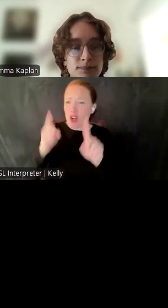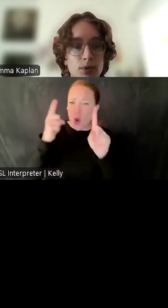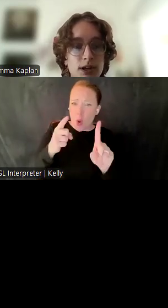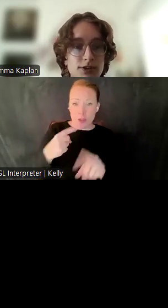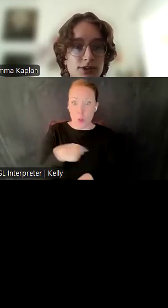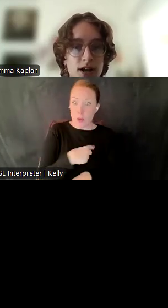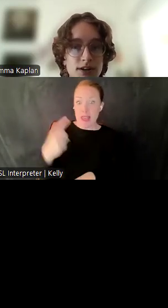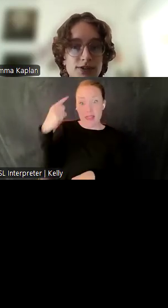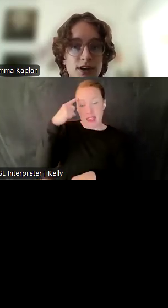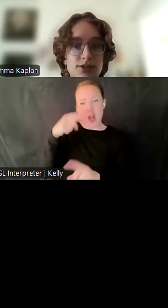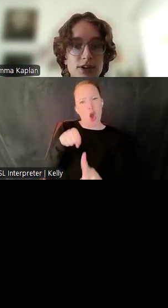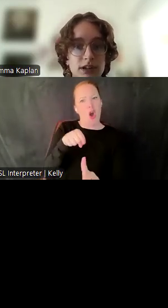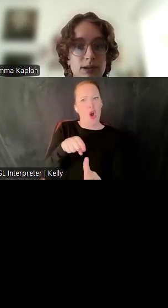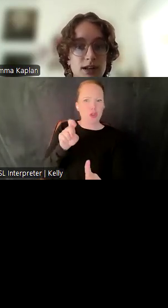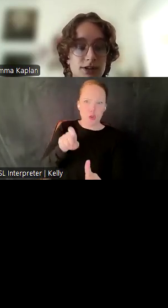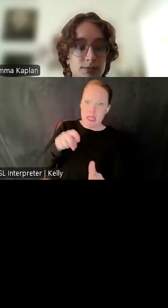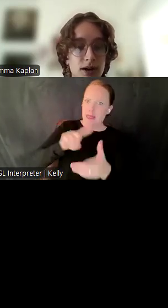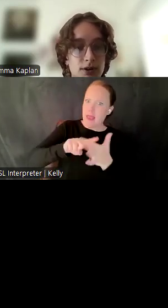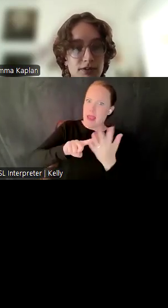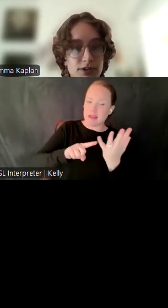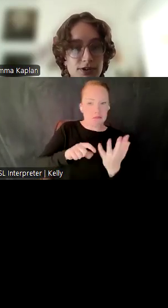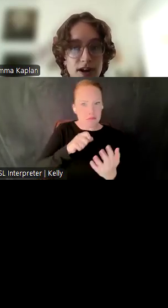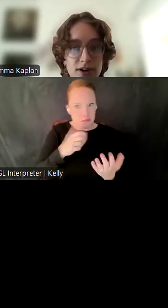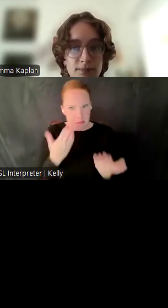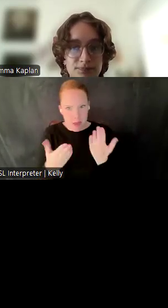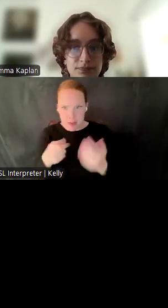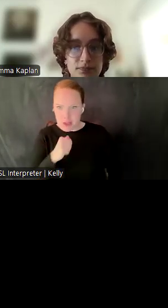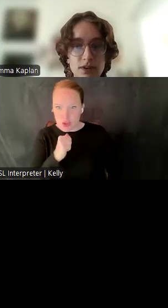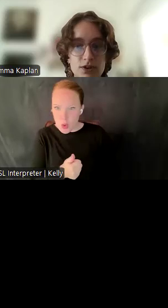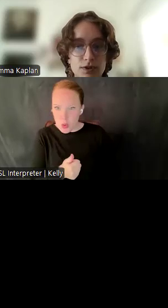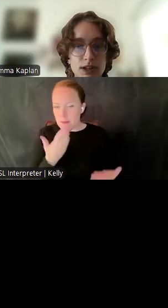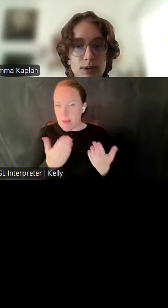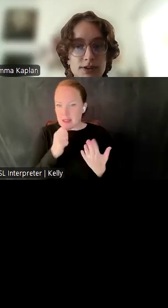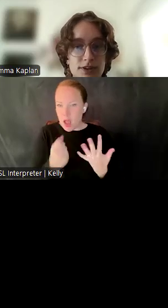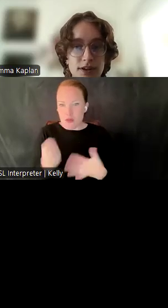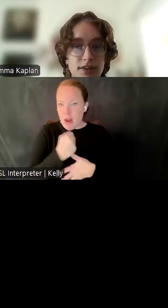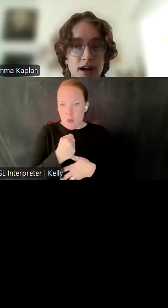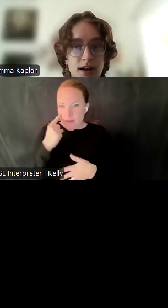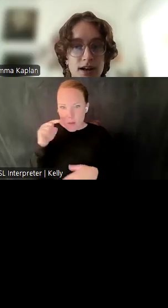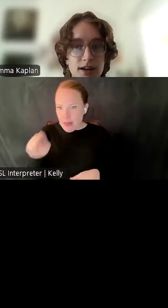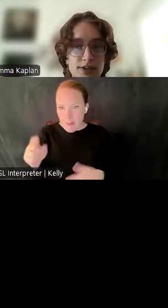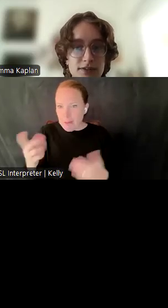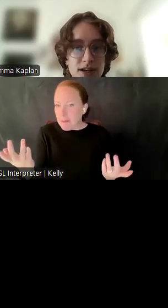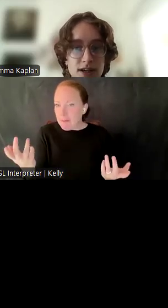is urgent or necessary doesn't necessarily mean that it's a priority for the survivor. So